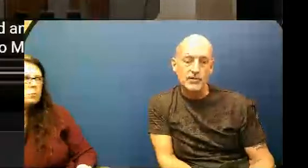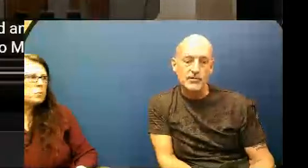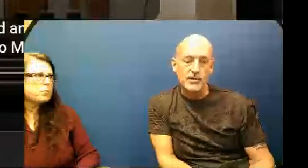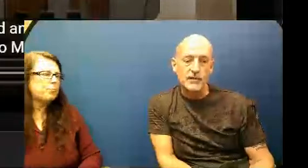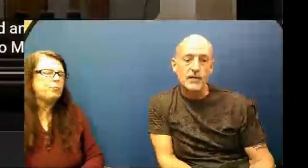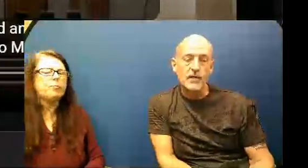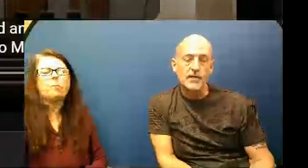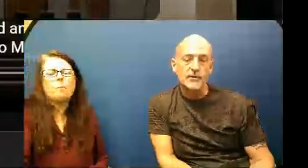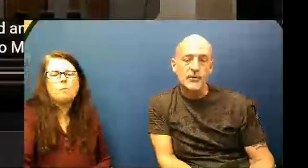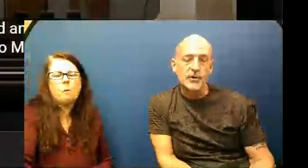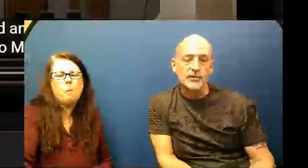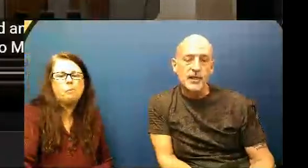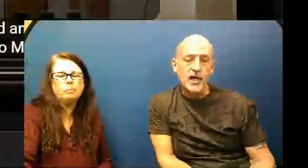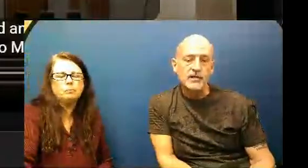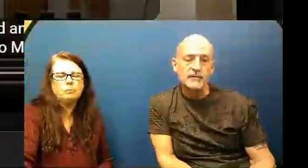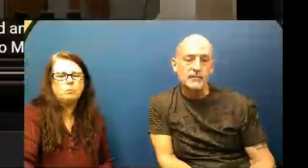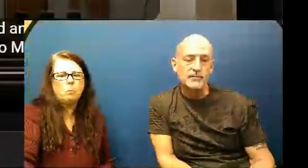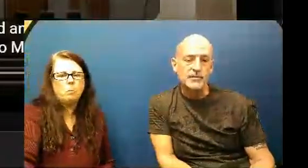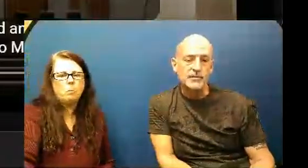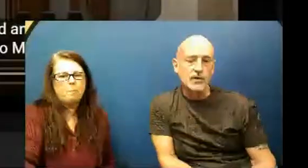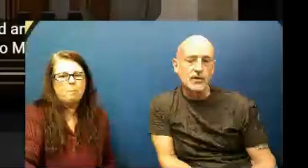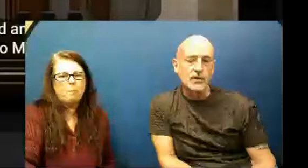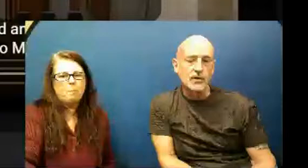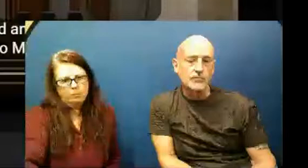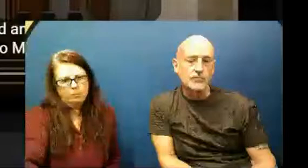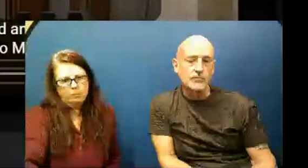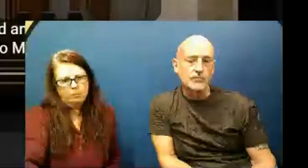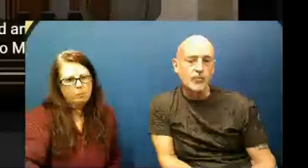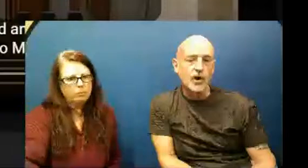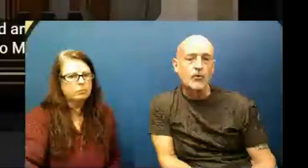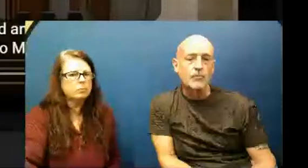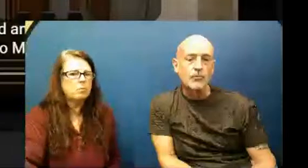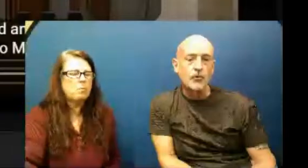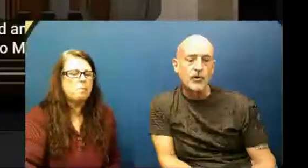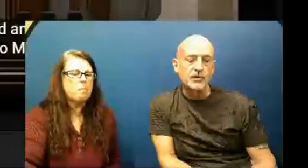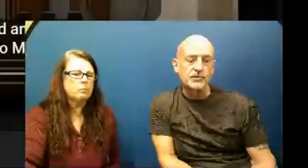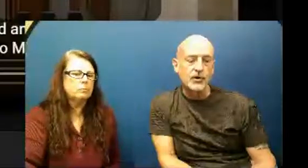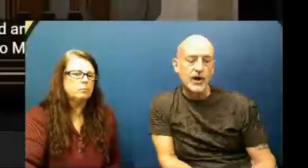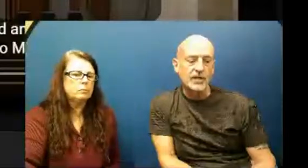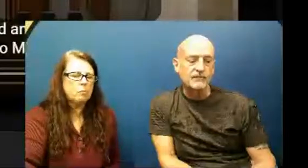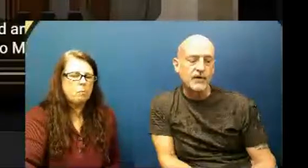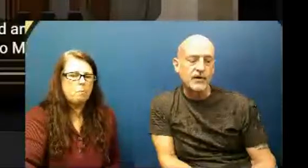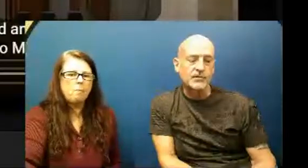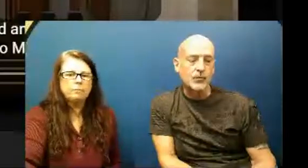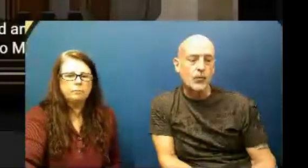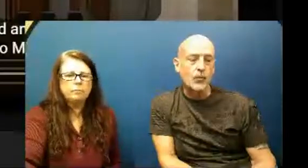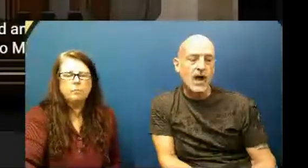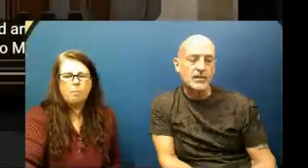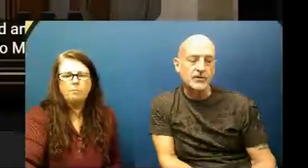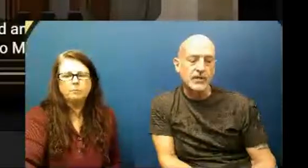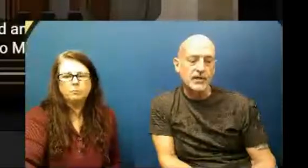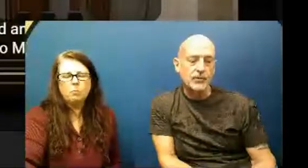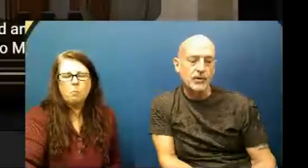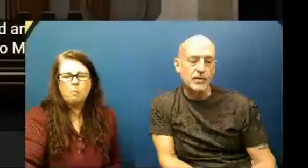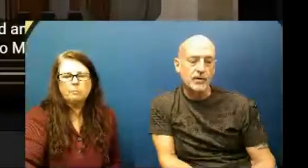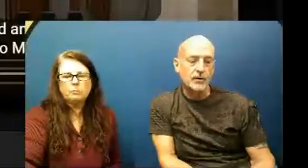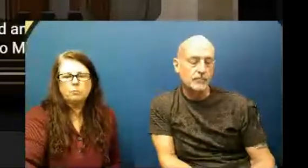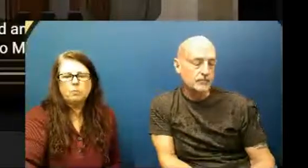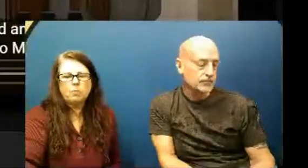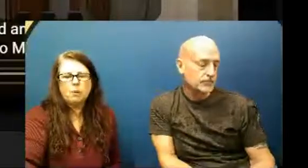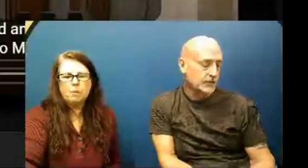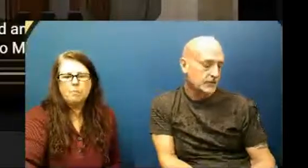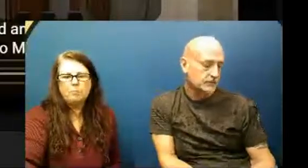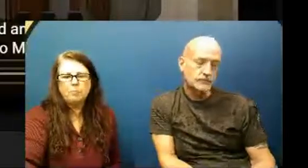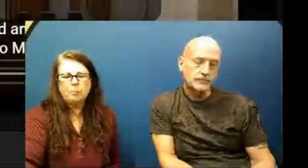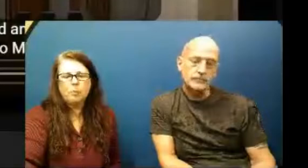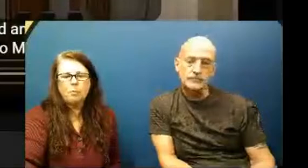for the operations of it. So there are a lot of elements to what corporations are, how they function, and why they're set up the way they